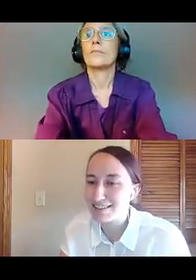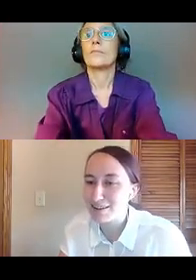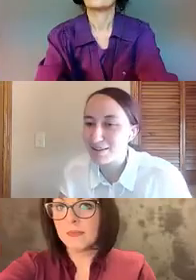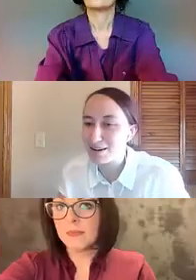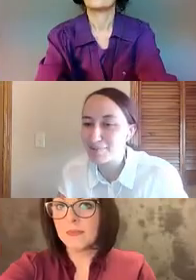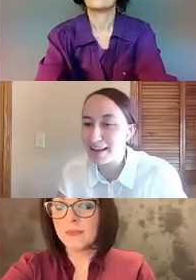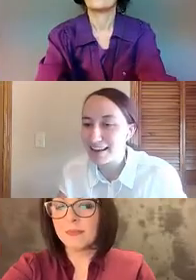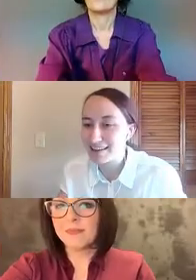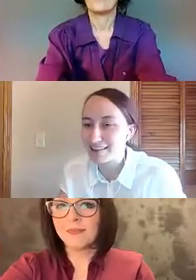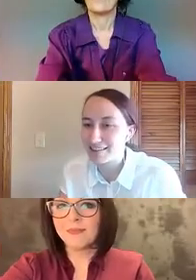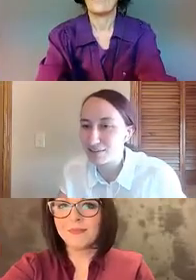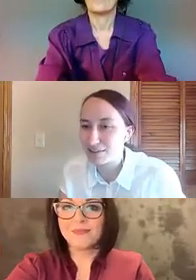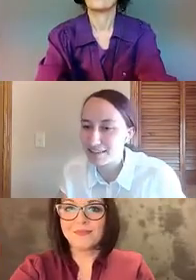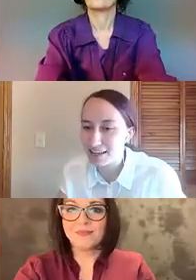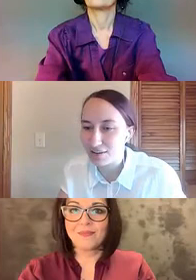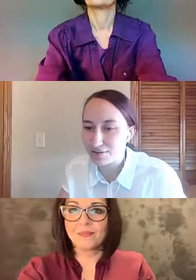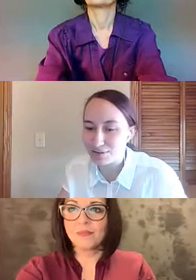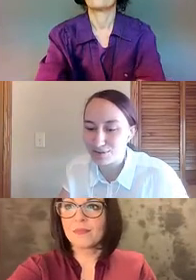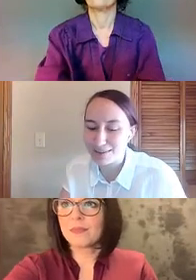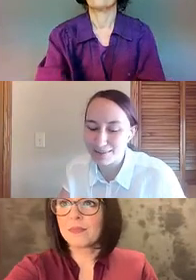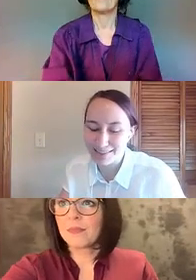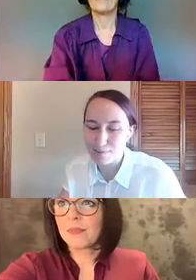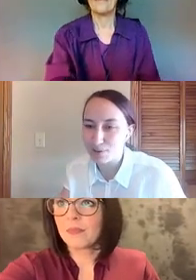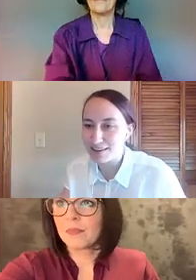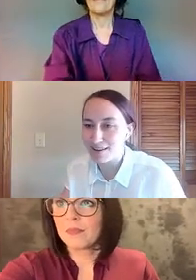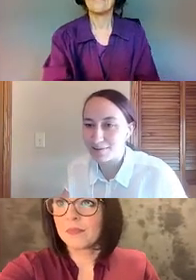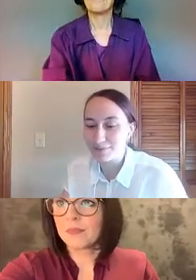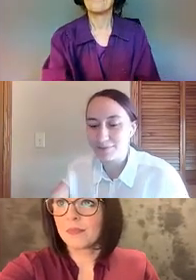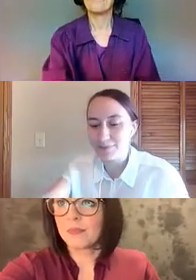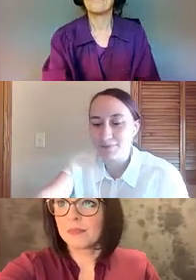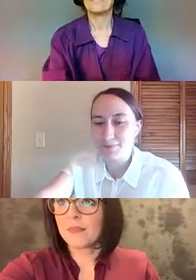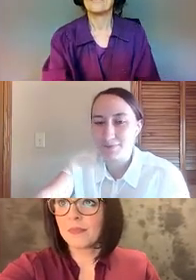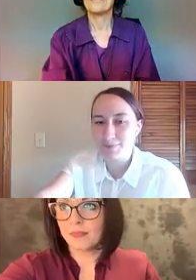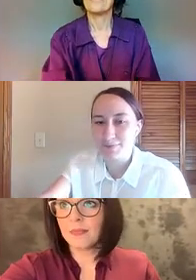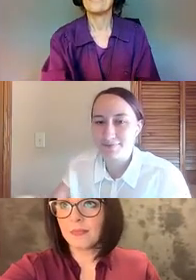lot, so Hannah is going to take you through some examples now.